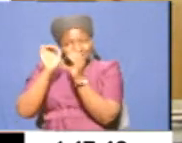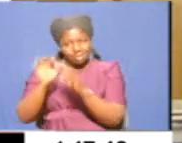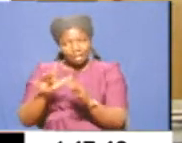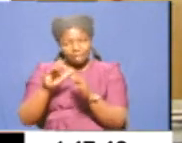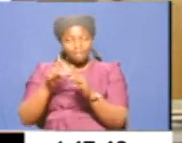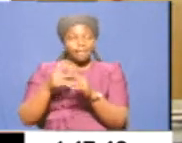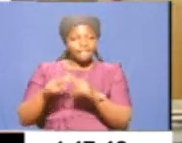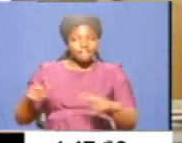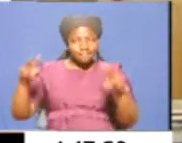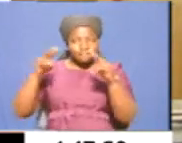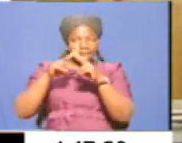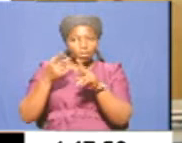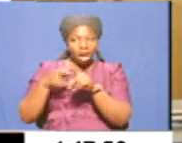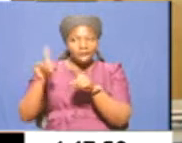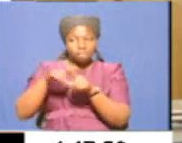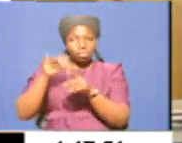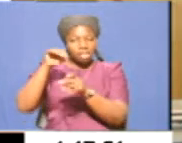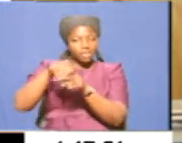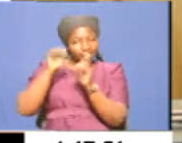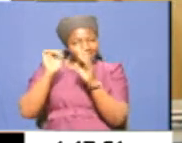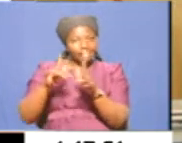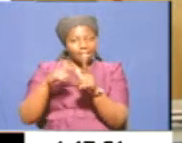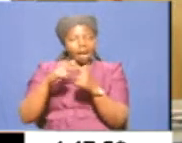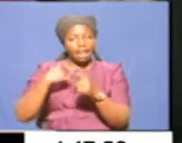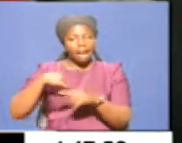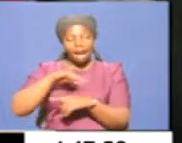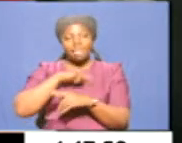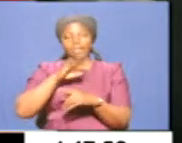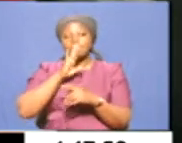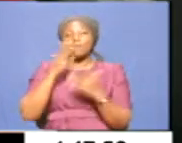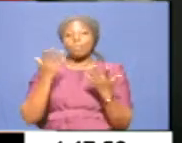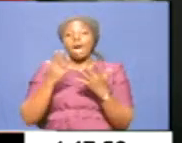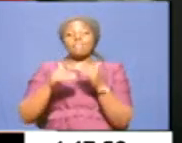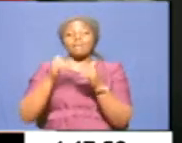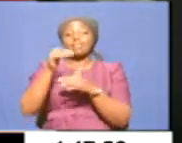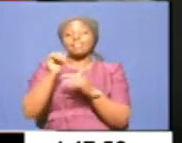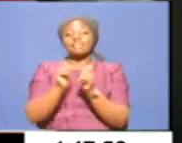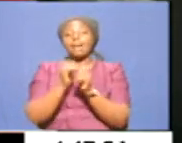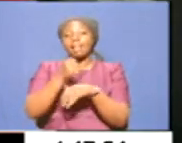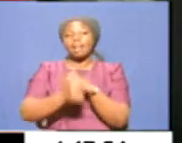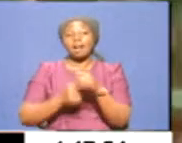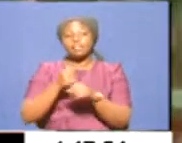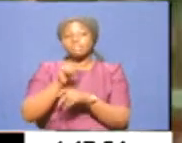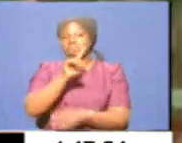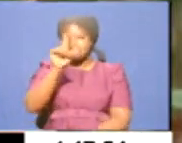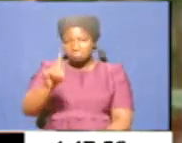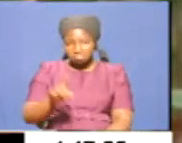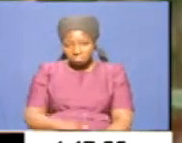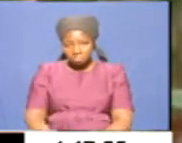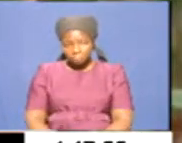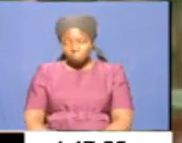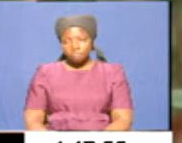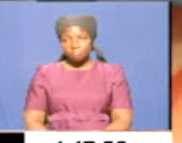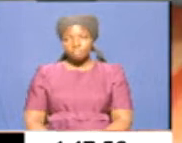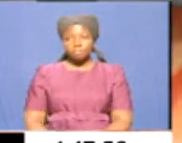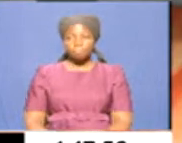addition, yeah? Then where are we actually going to be in the next 10 years? Reporting for Lunchtime News, my name is Hibak